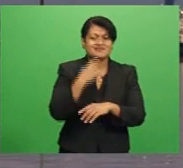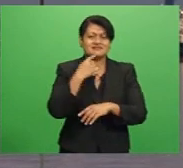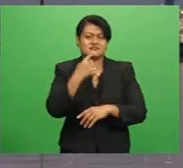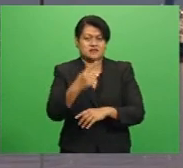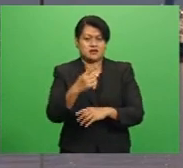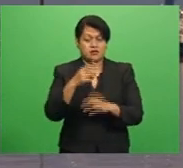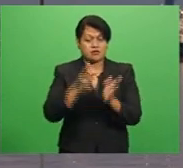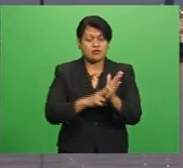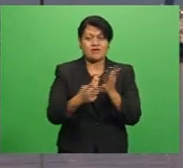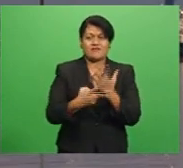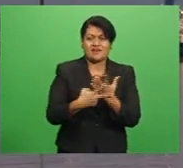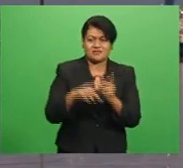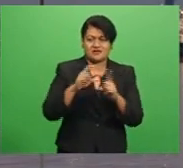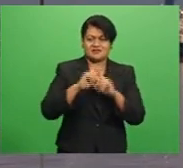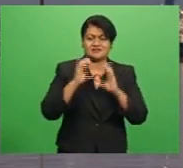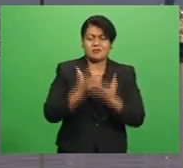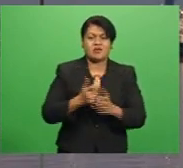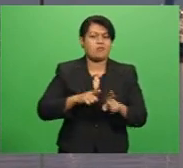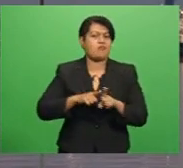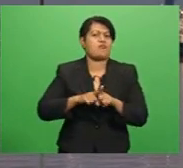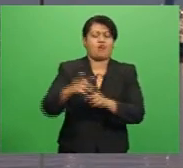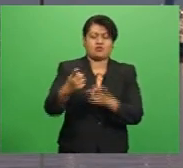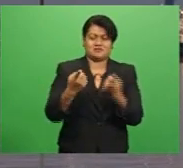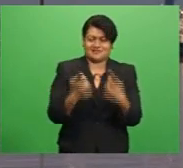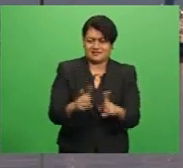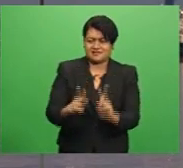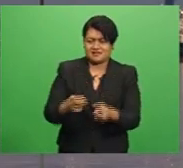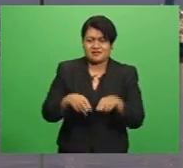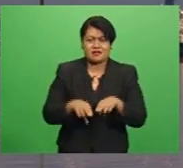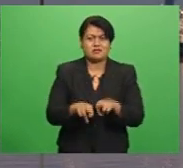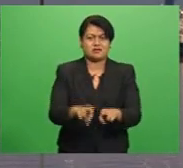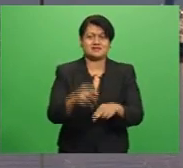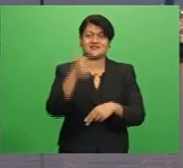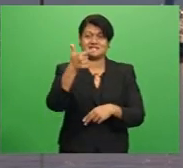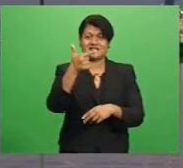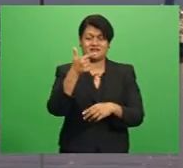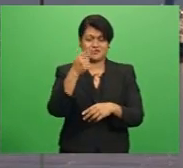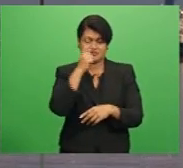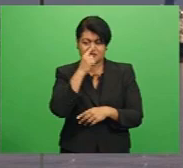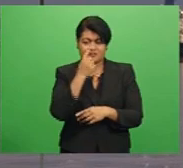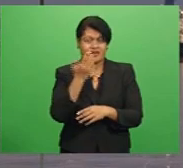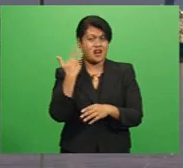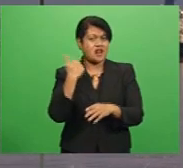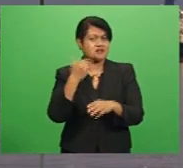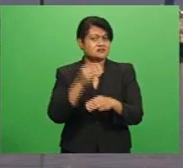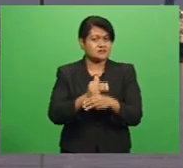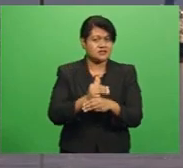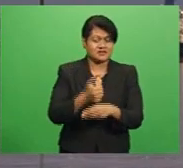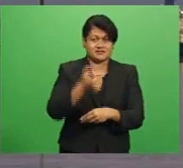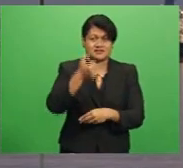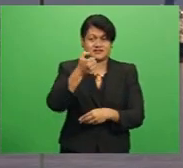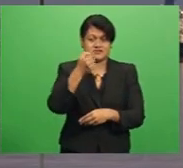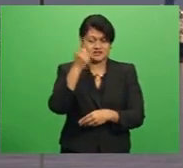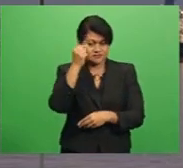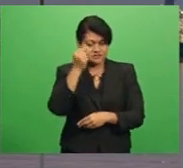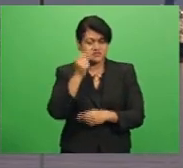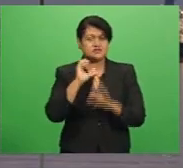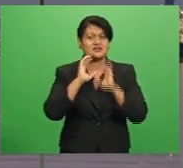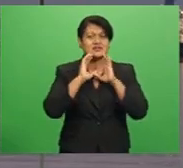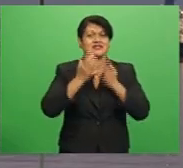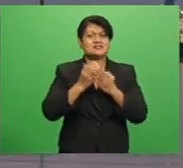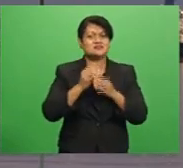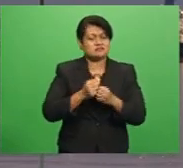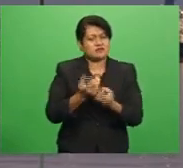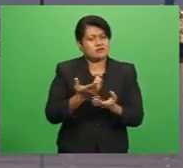December have seen the most deaths on our roads. 7 people lost their lives last month, while 6 Fijians died over the Christmas break. Kelly